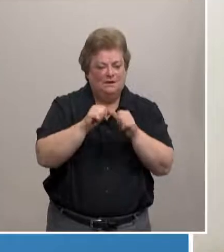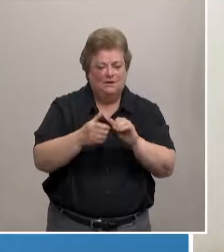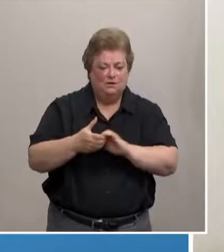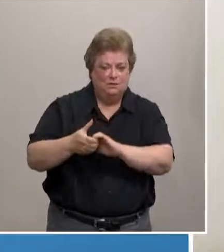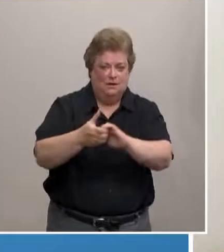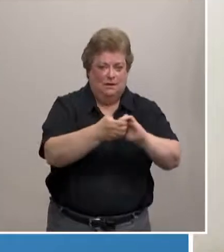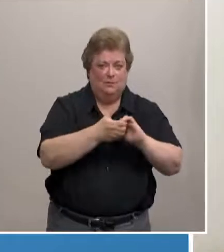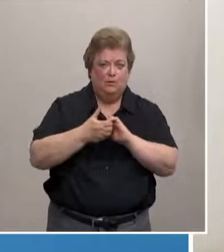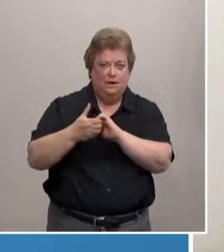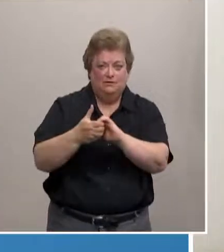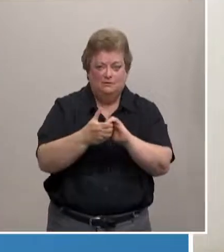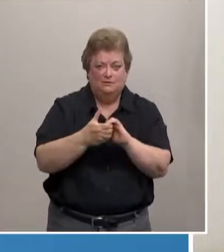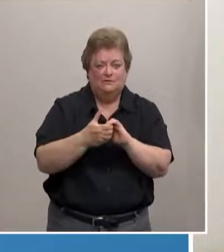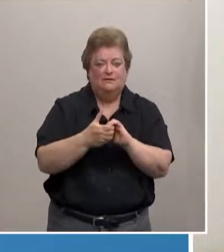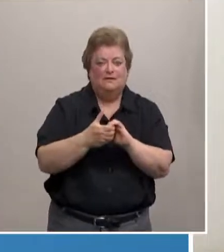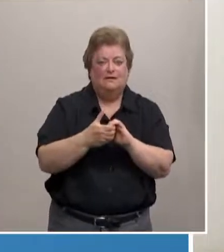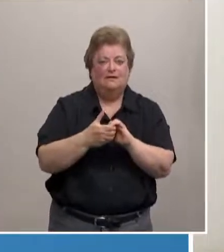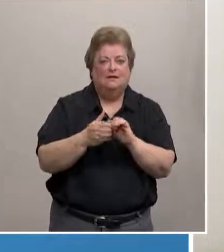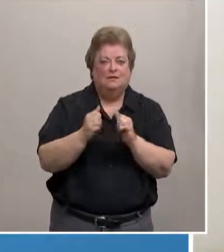with